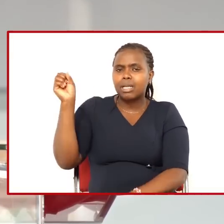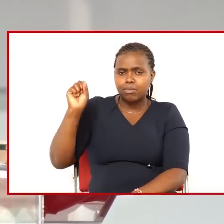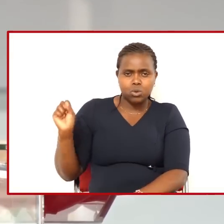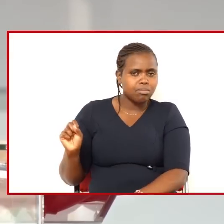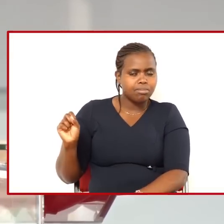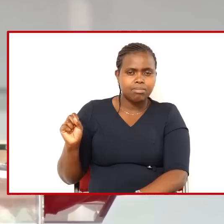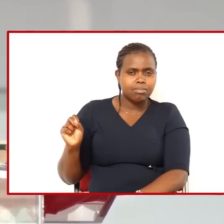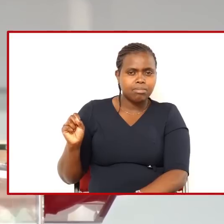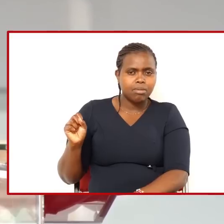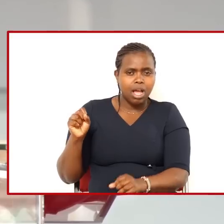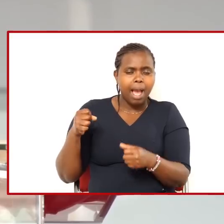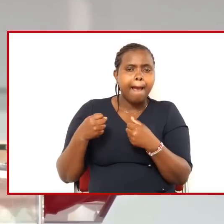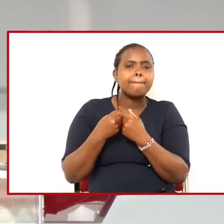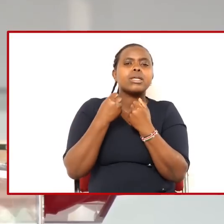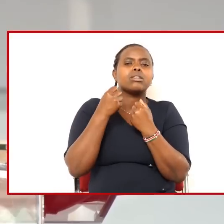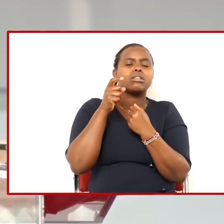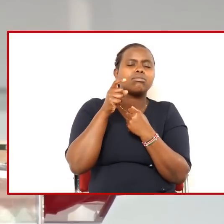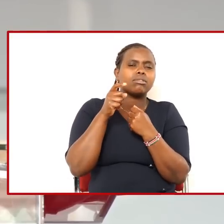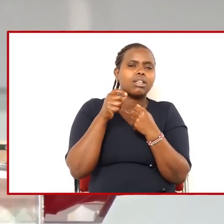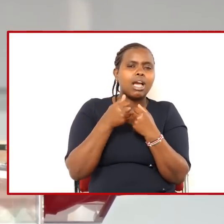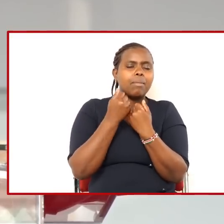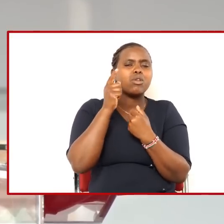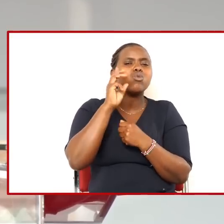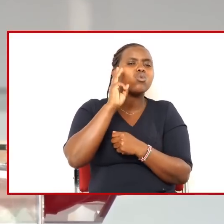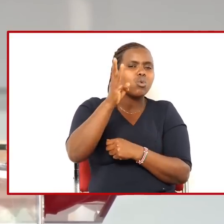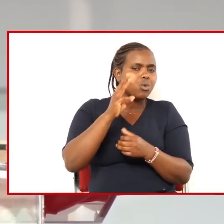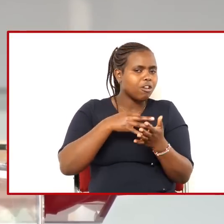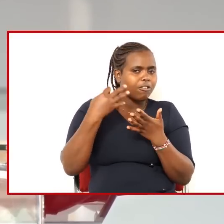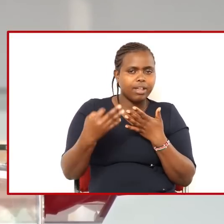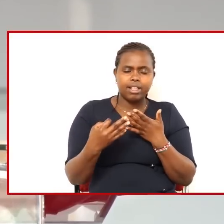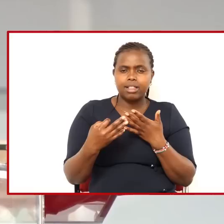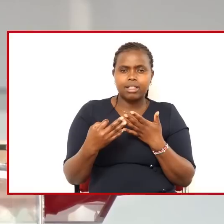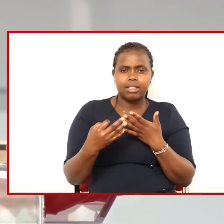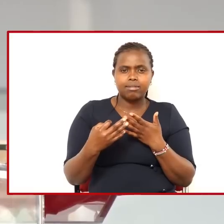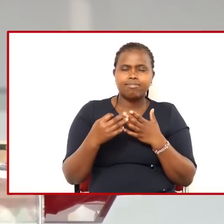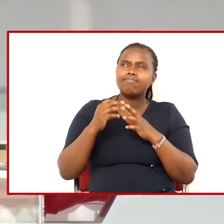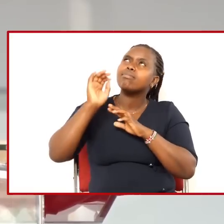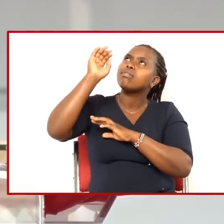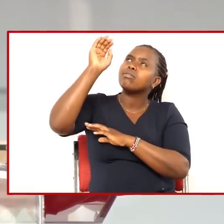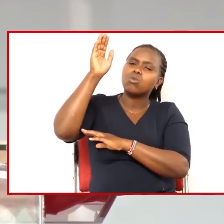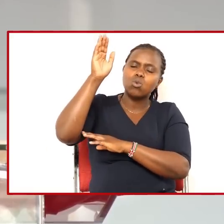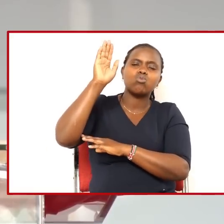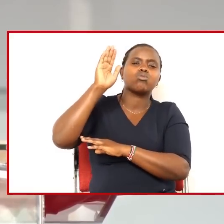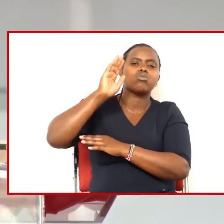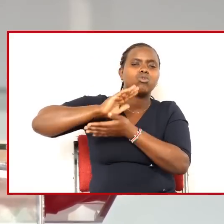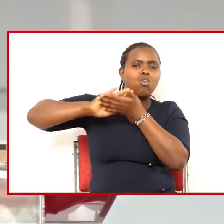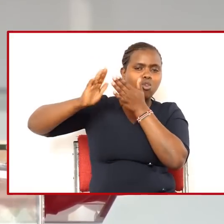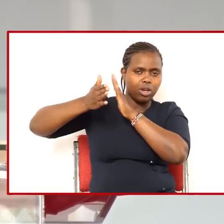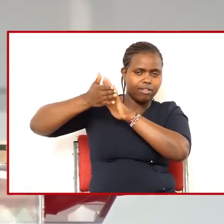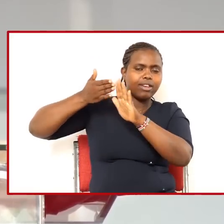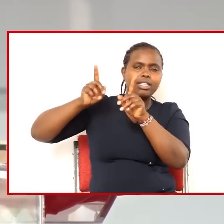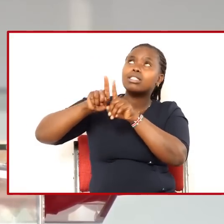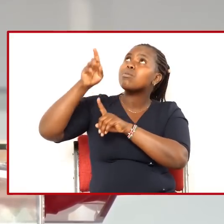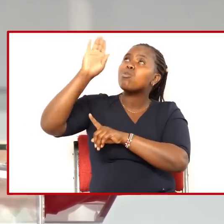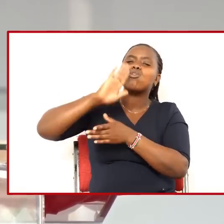life. Chances are that you will fail. Seek the Lord in repentance, and